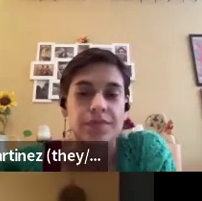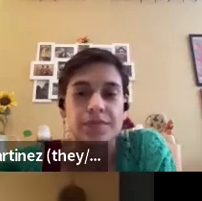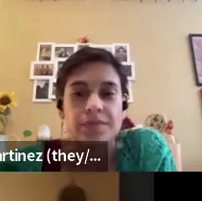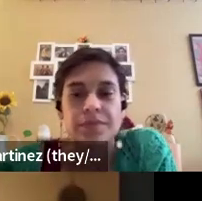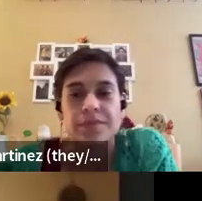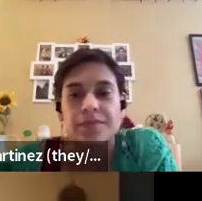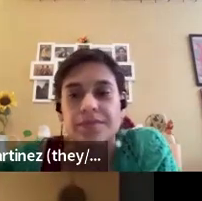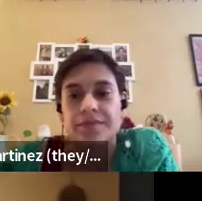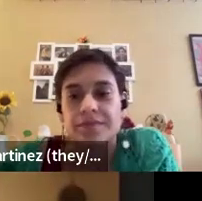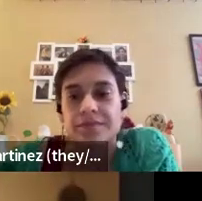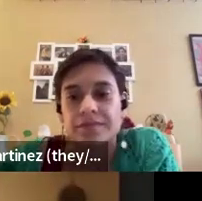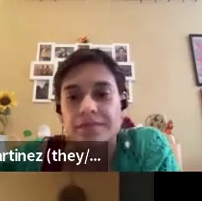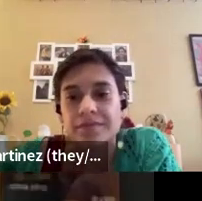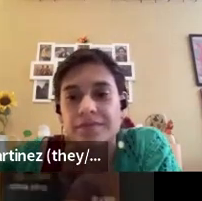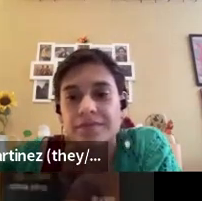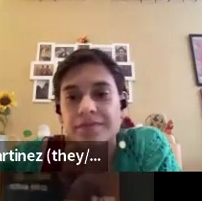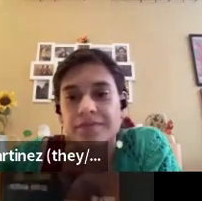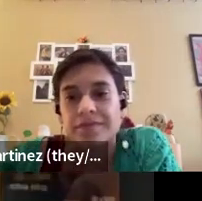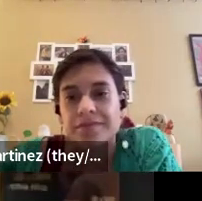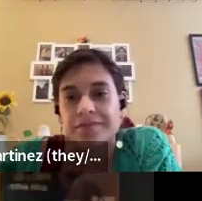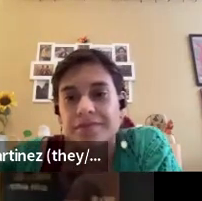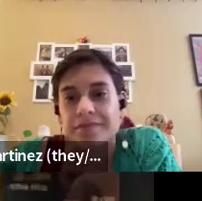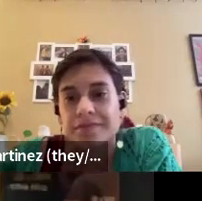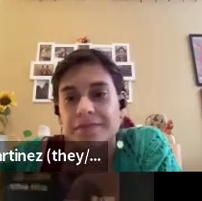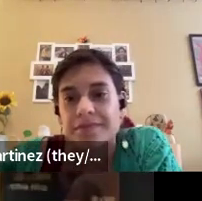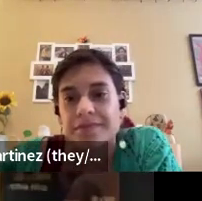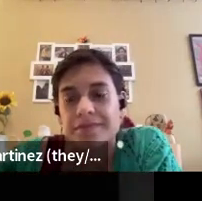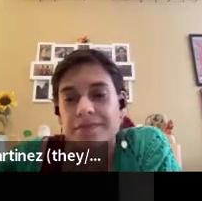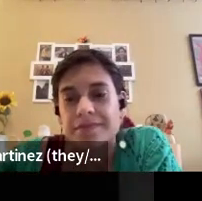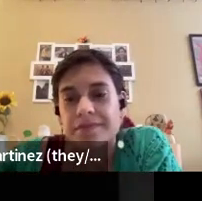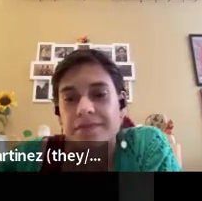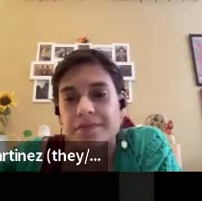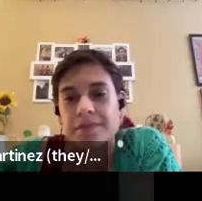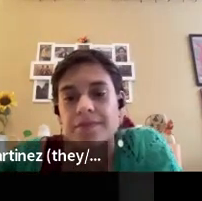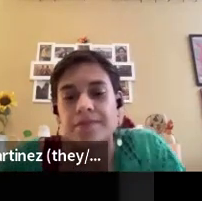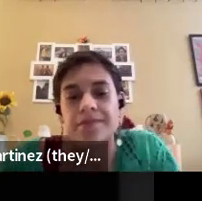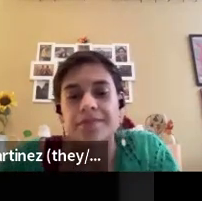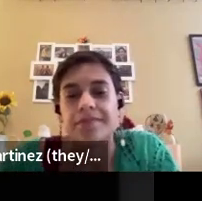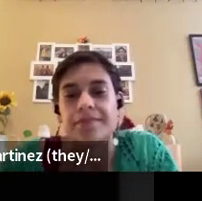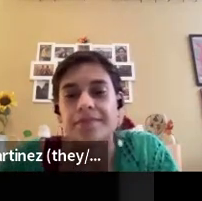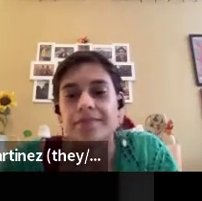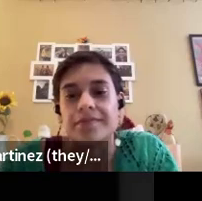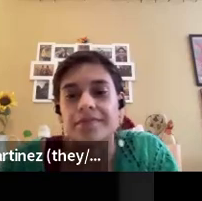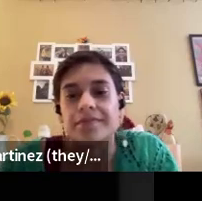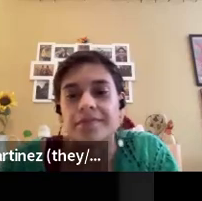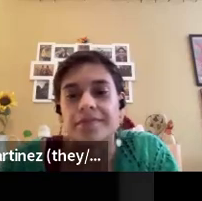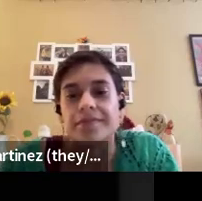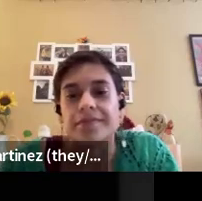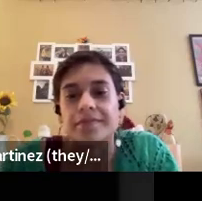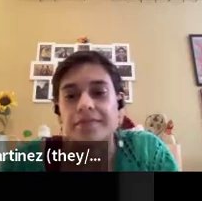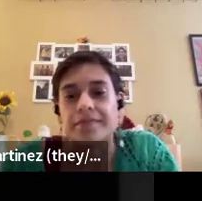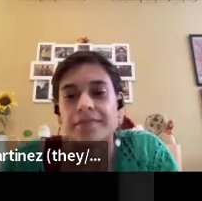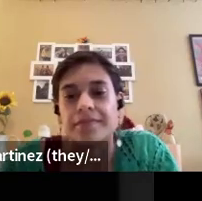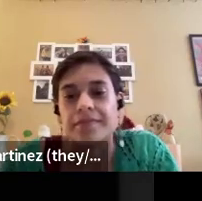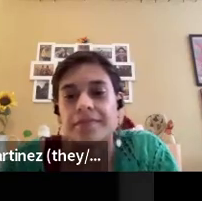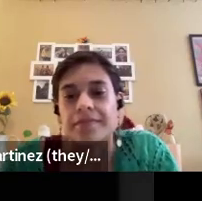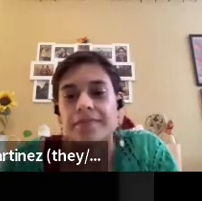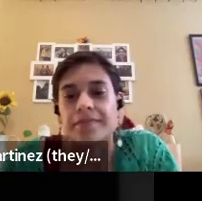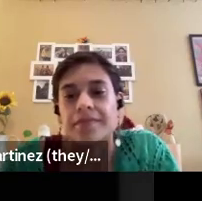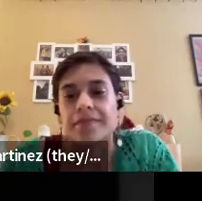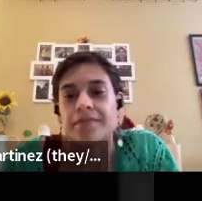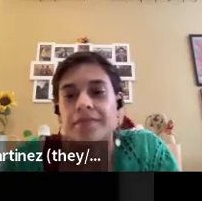And folks showed up on the Zoom call. They were the right people. Affordable housing! When do we want it? Yesterday! What do we want?